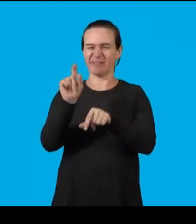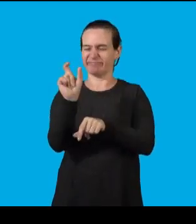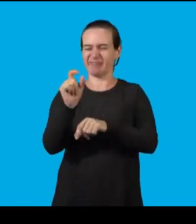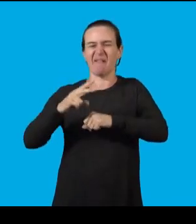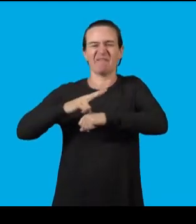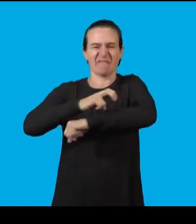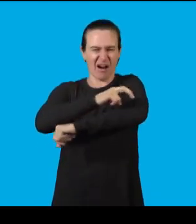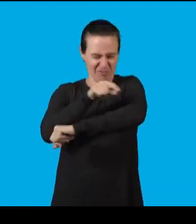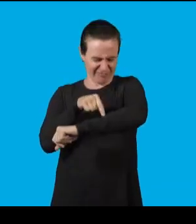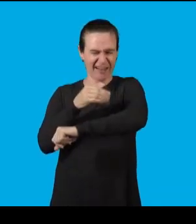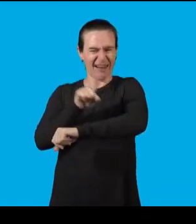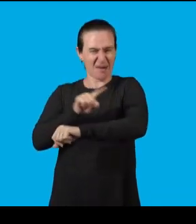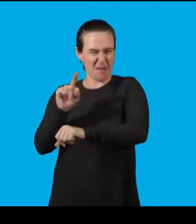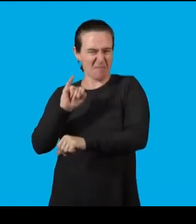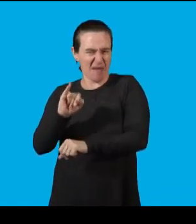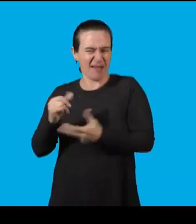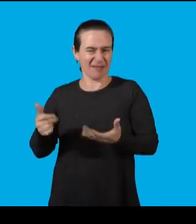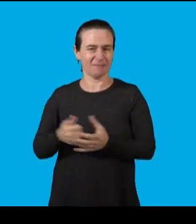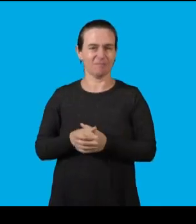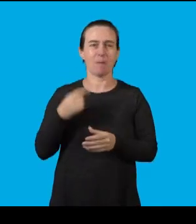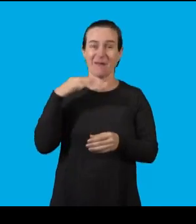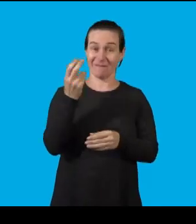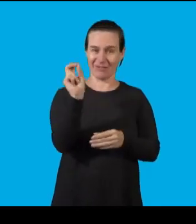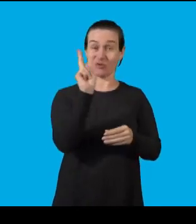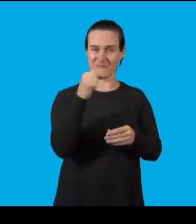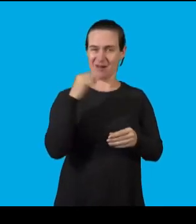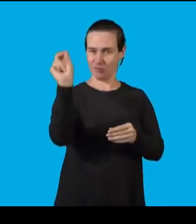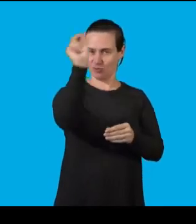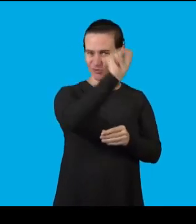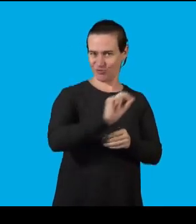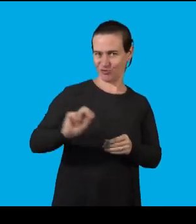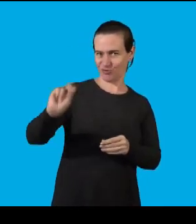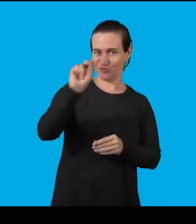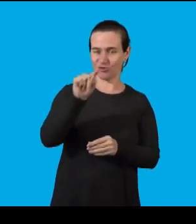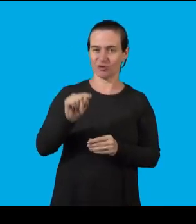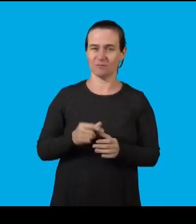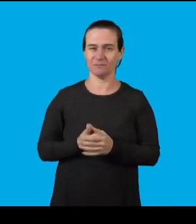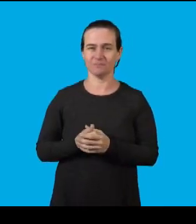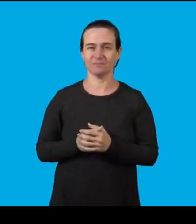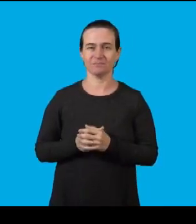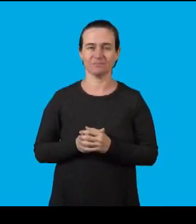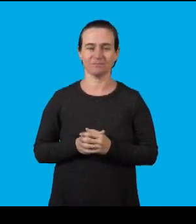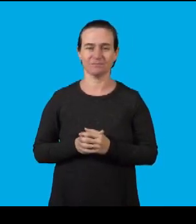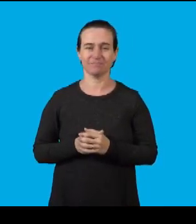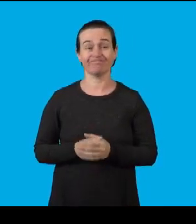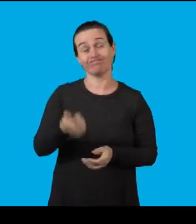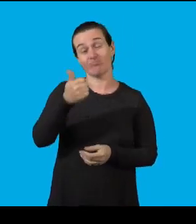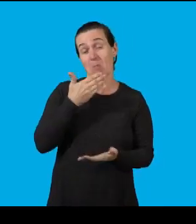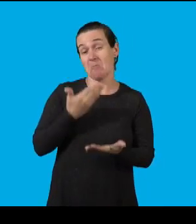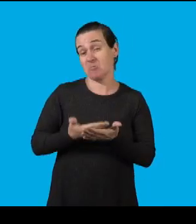a virus. It's already there in the source. I circled it in the cartoon. It shows communism as a